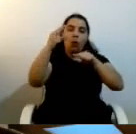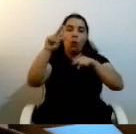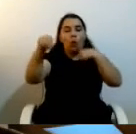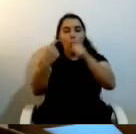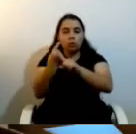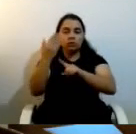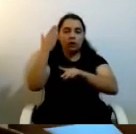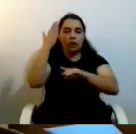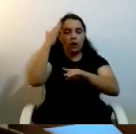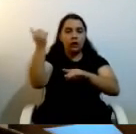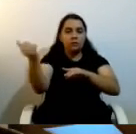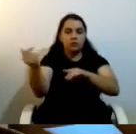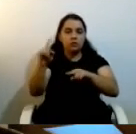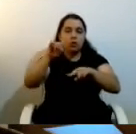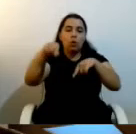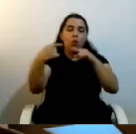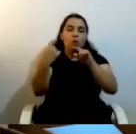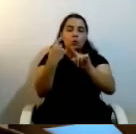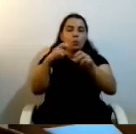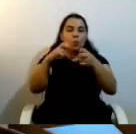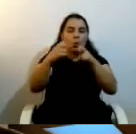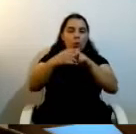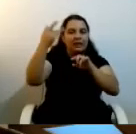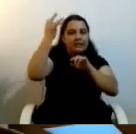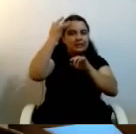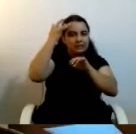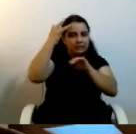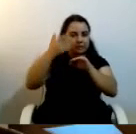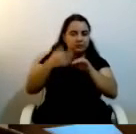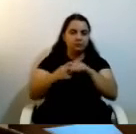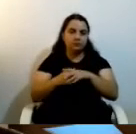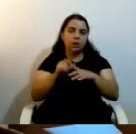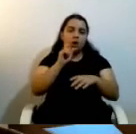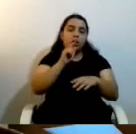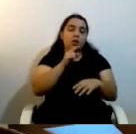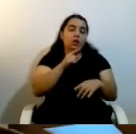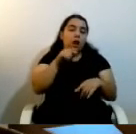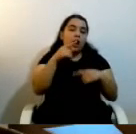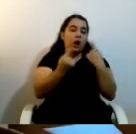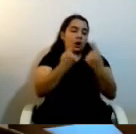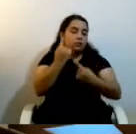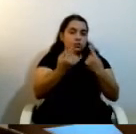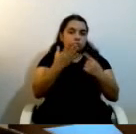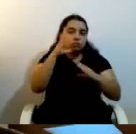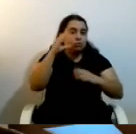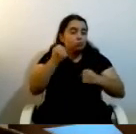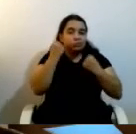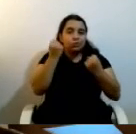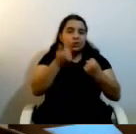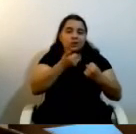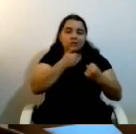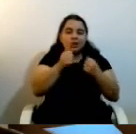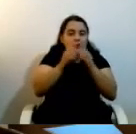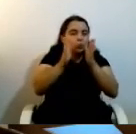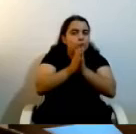damage. They might not be able to take all the decisions that employers and supervisors must